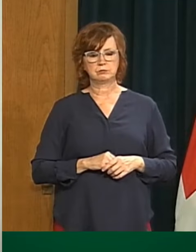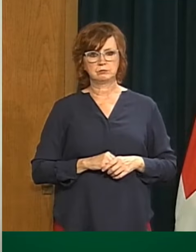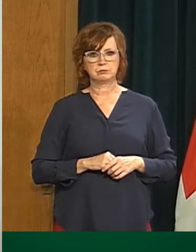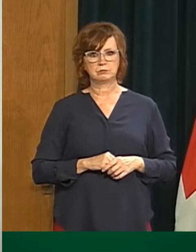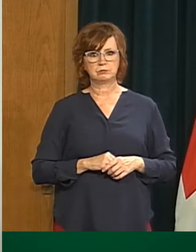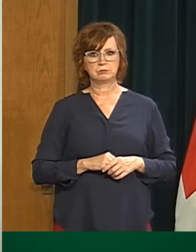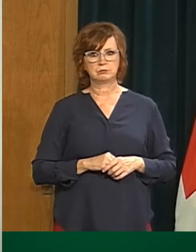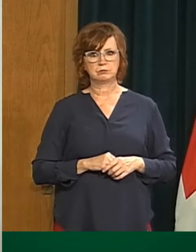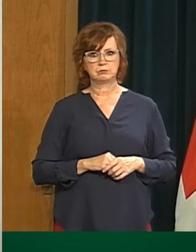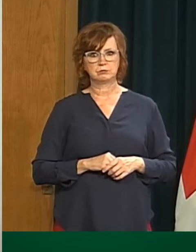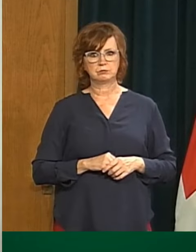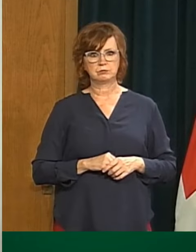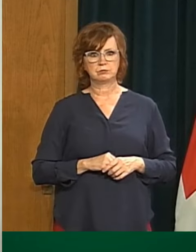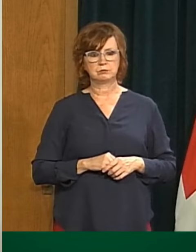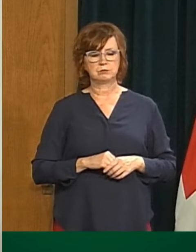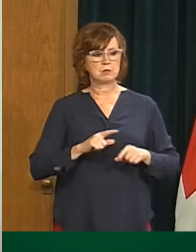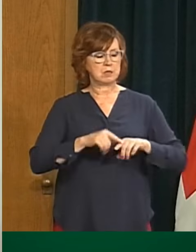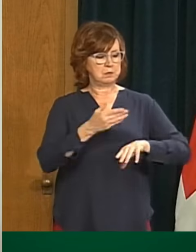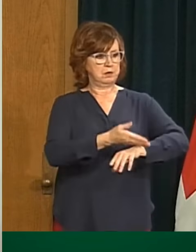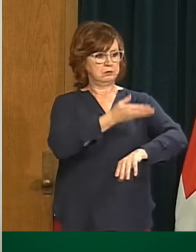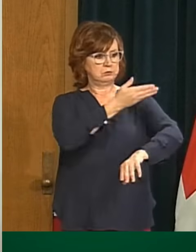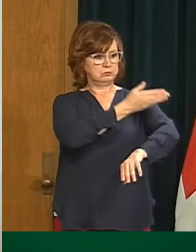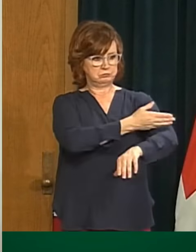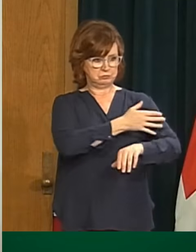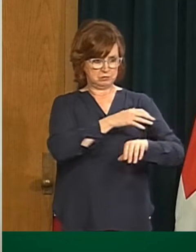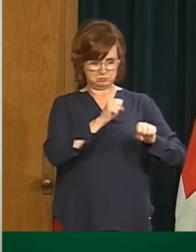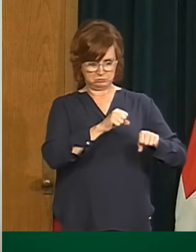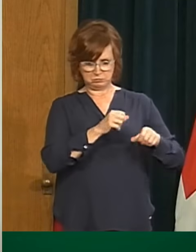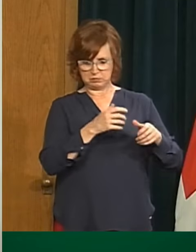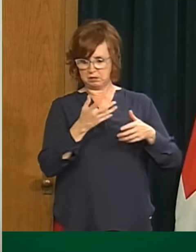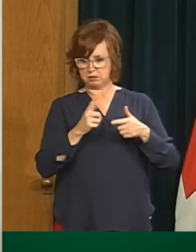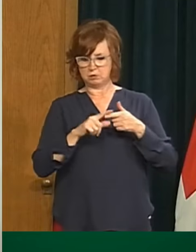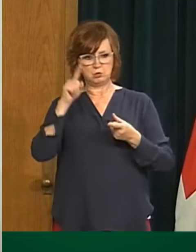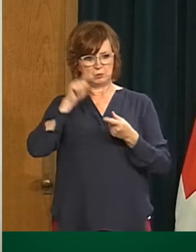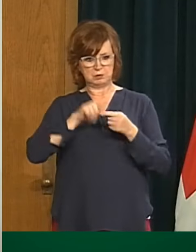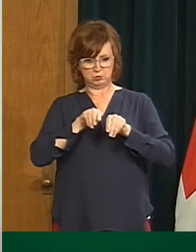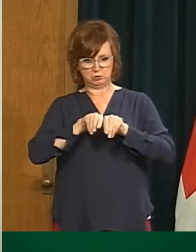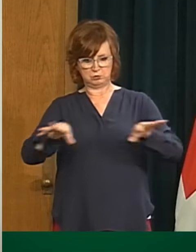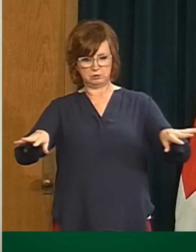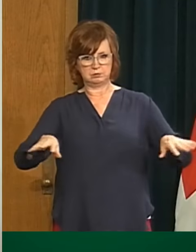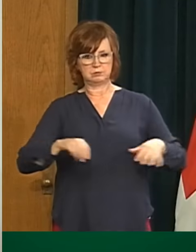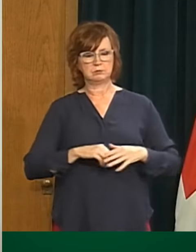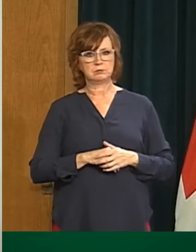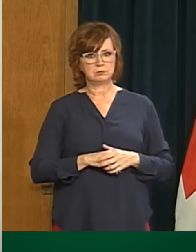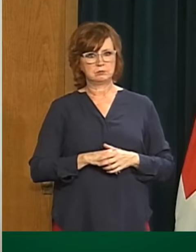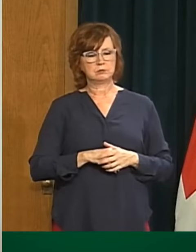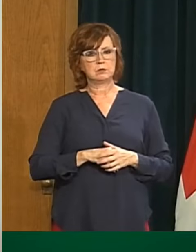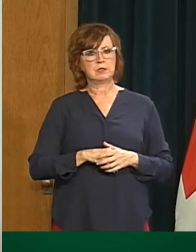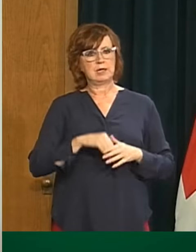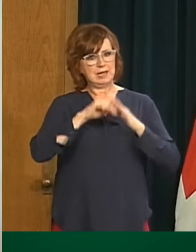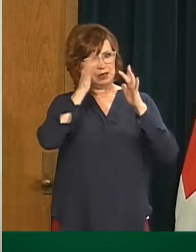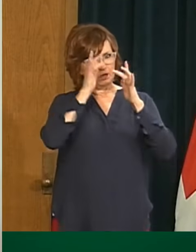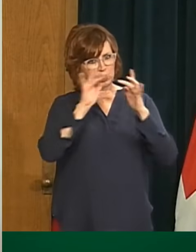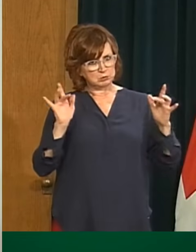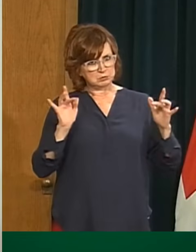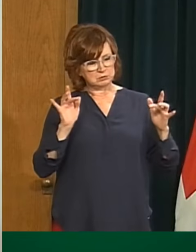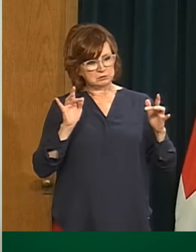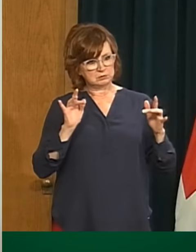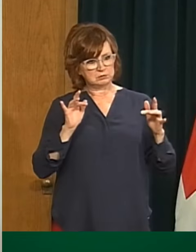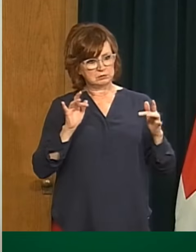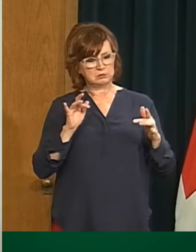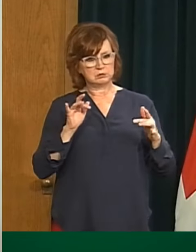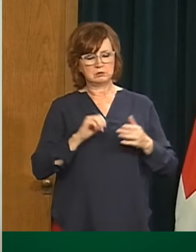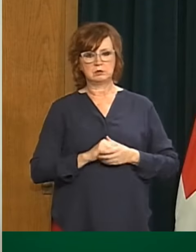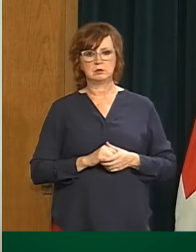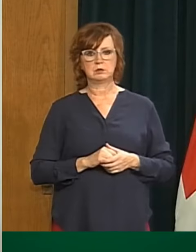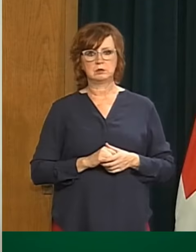ability to reduce the risk of transmission within healthcare settings. But the initial number of people who may be identified when